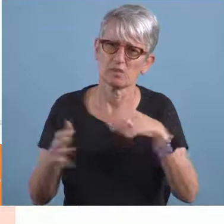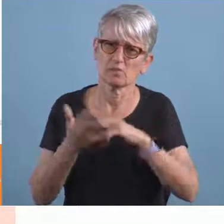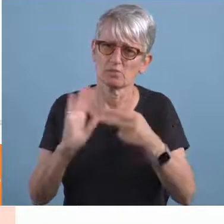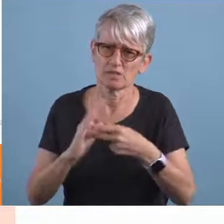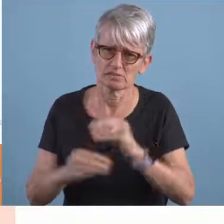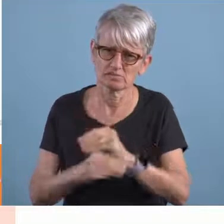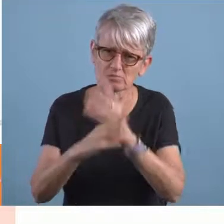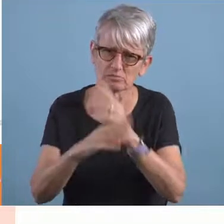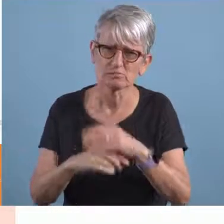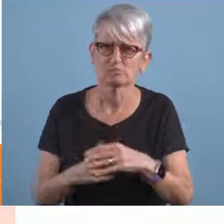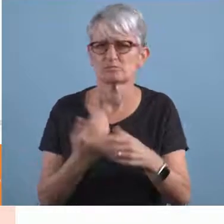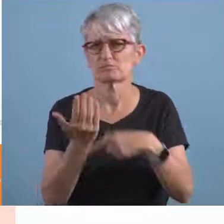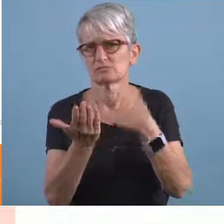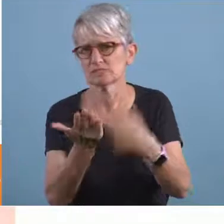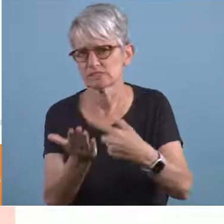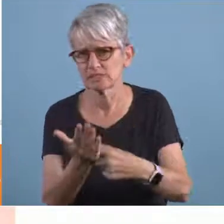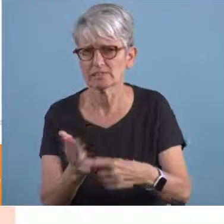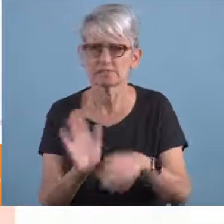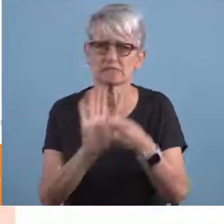and demonstrate